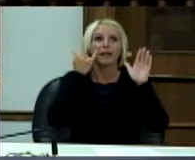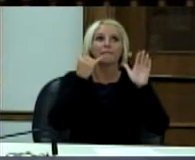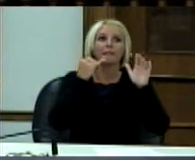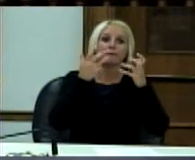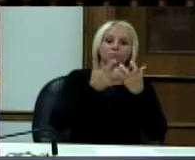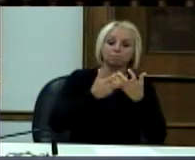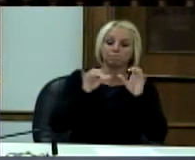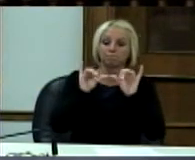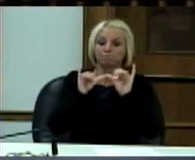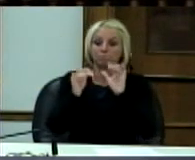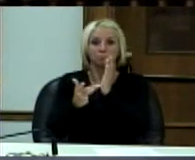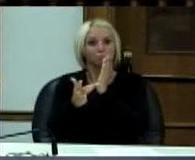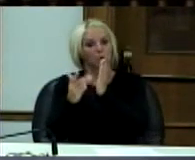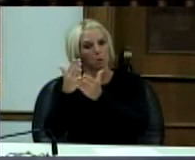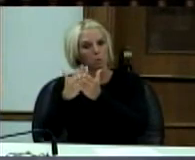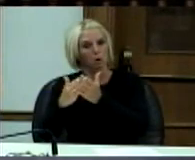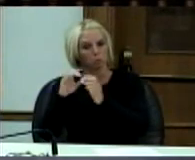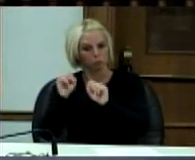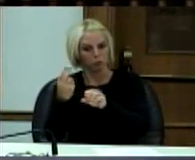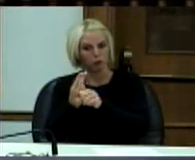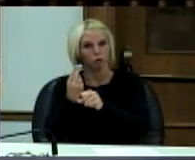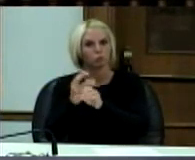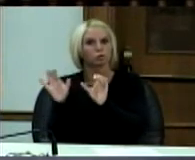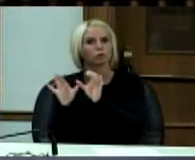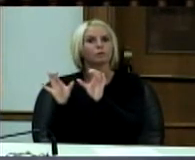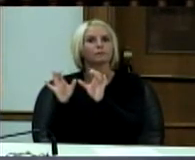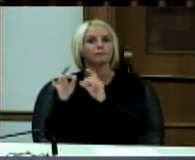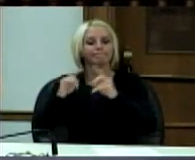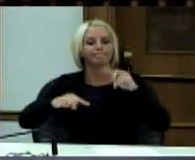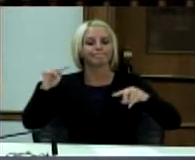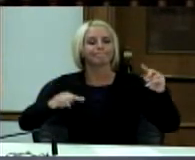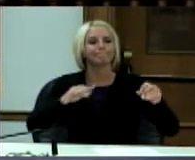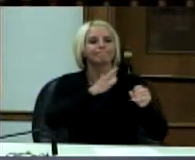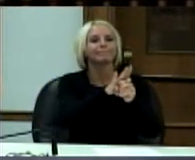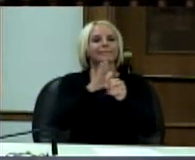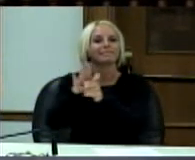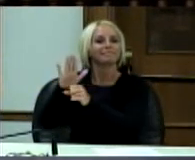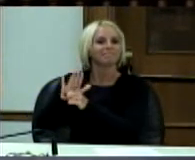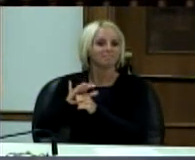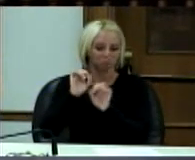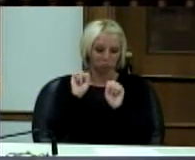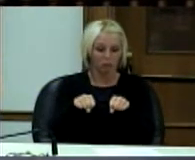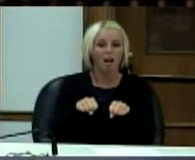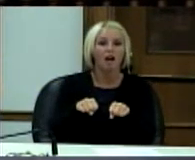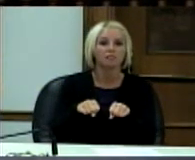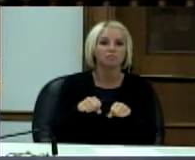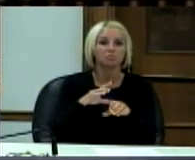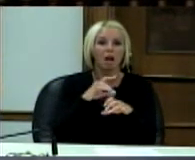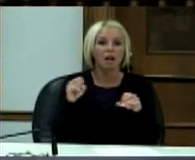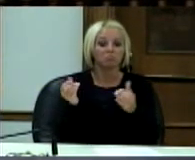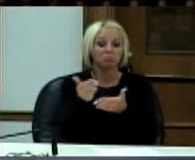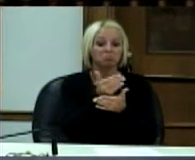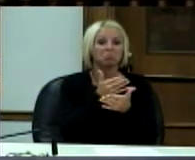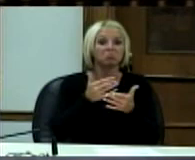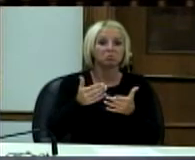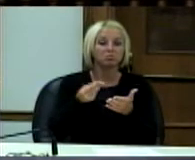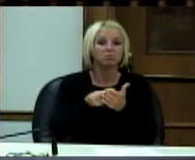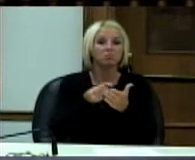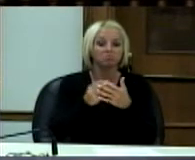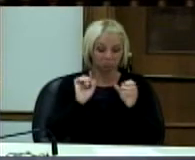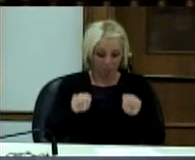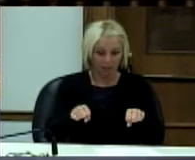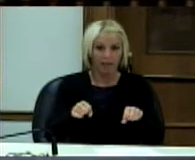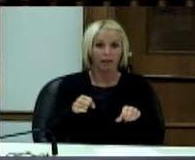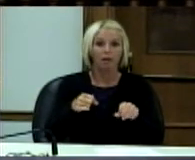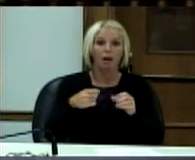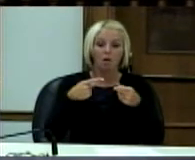the technology component, they could utilize that certification in various areas, various vocations, and make a living. As